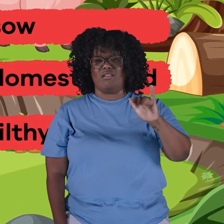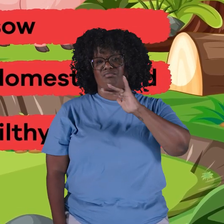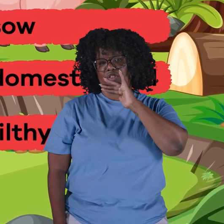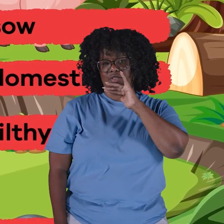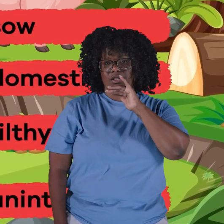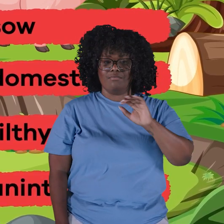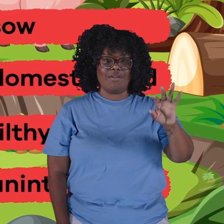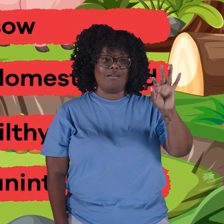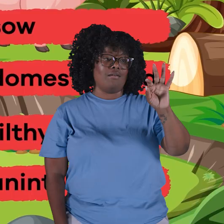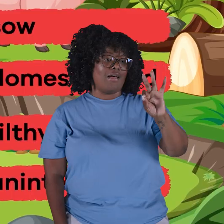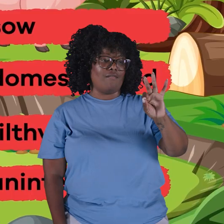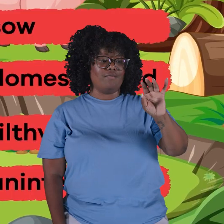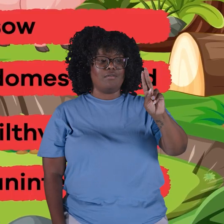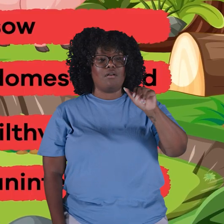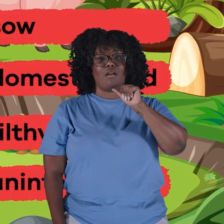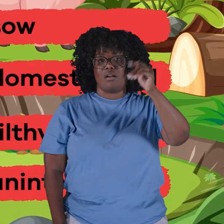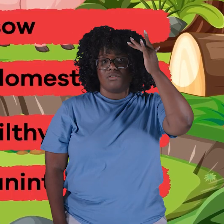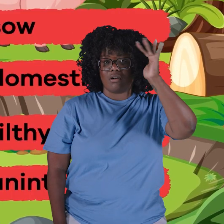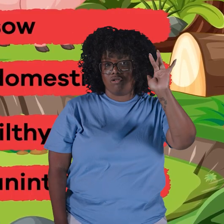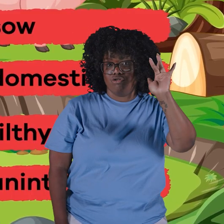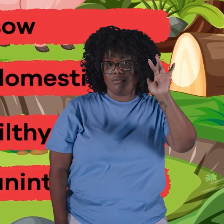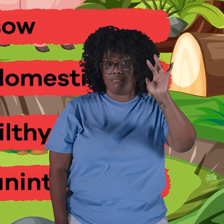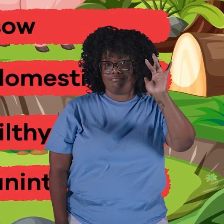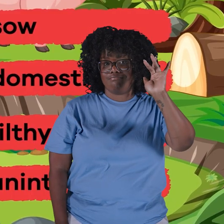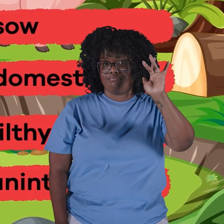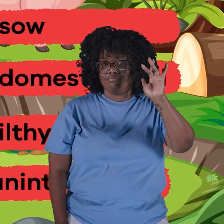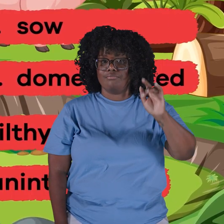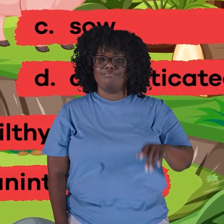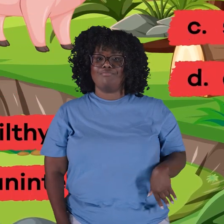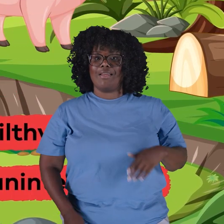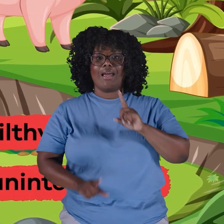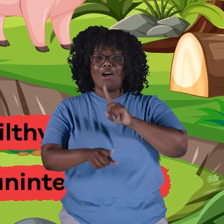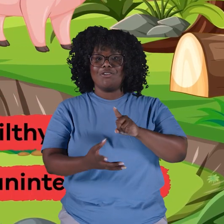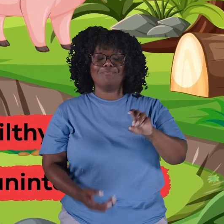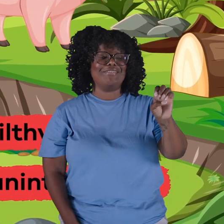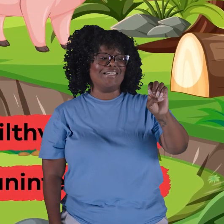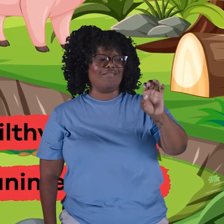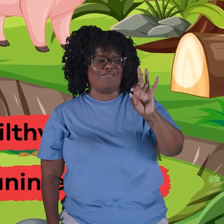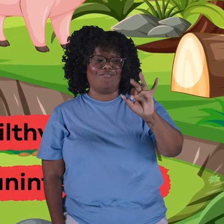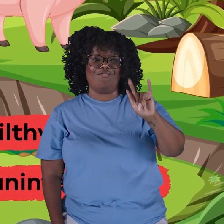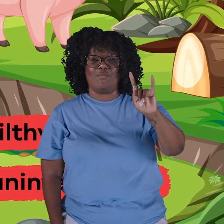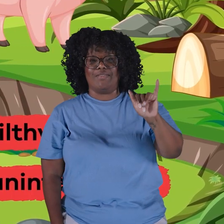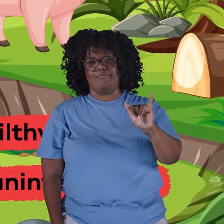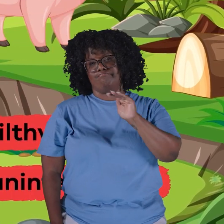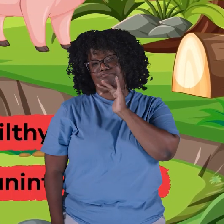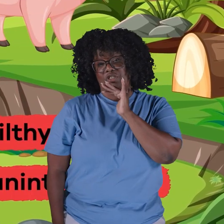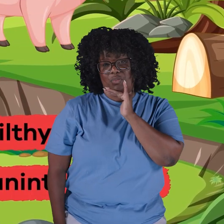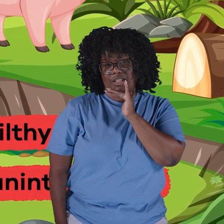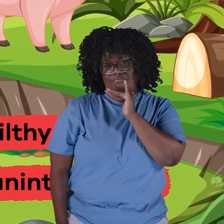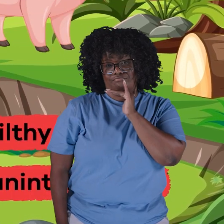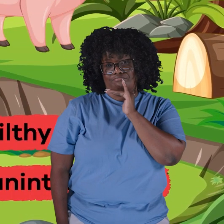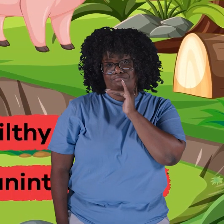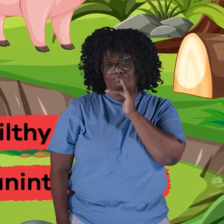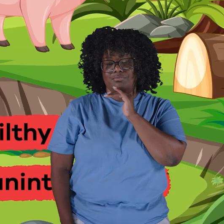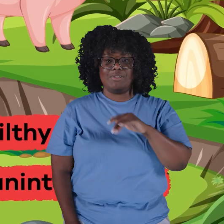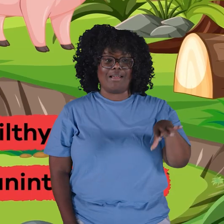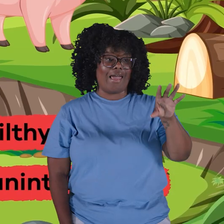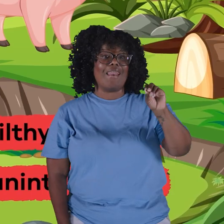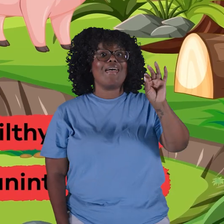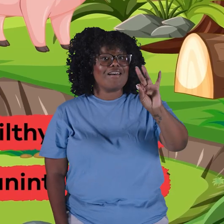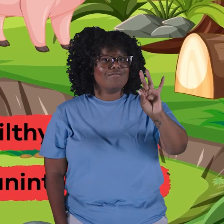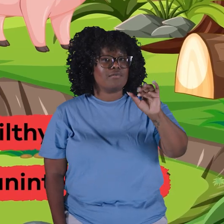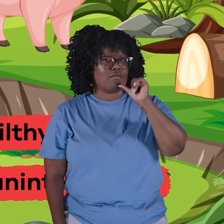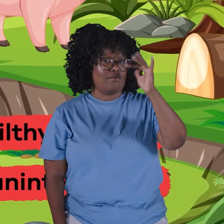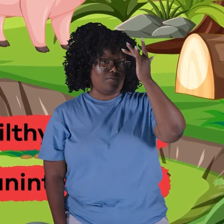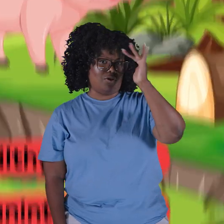F. Unintelligent The answers are E. Filthy and F.